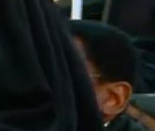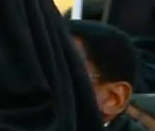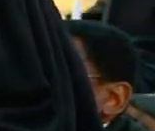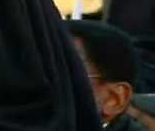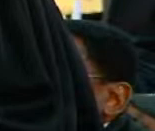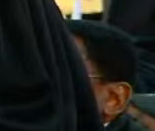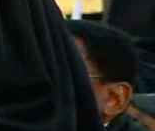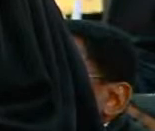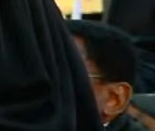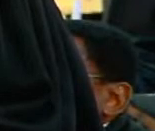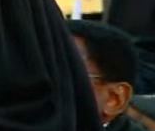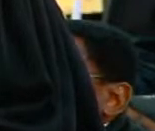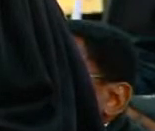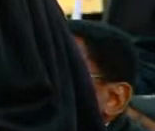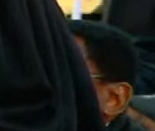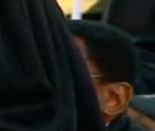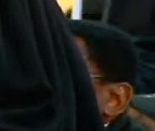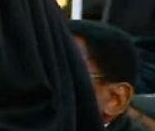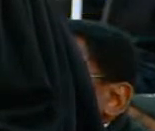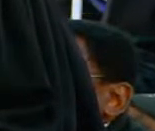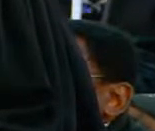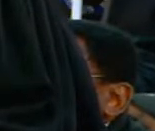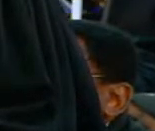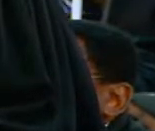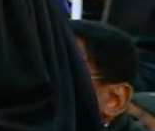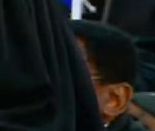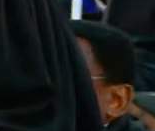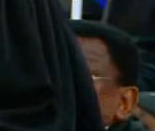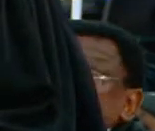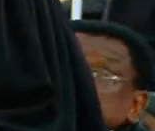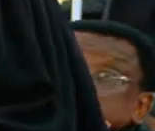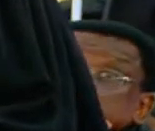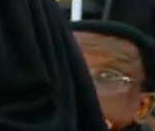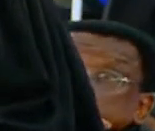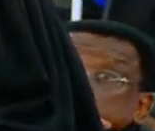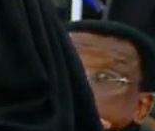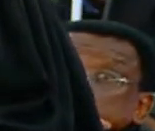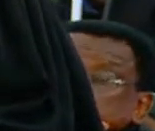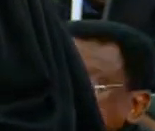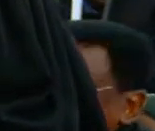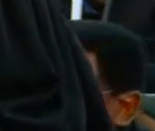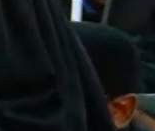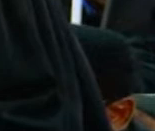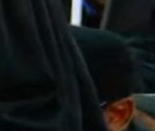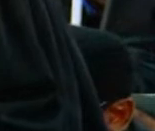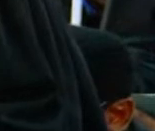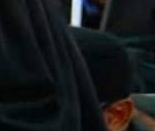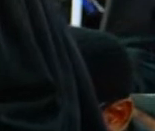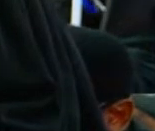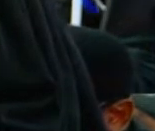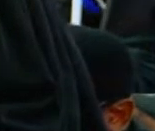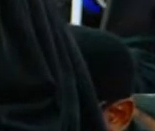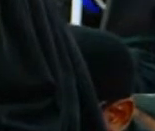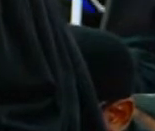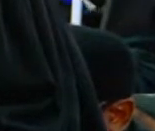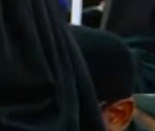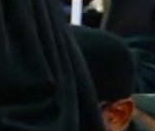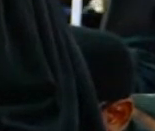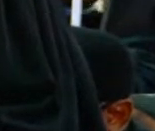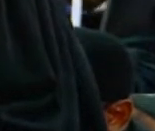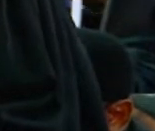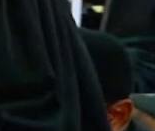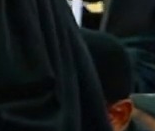add that first, the test should be whether the petitioner is culpable for any of the wrongdoings that is complained